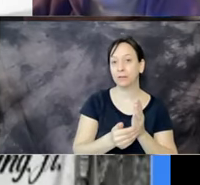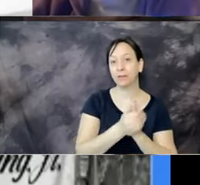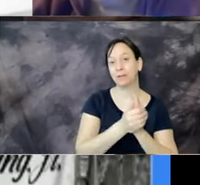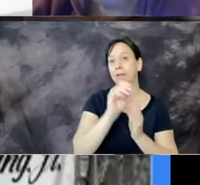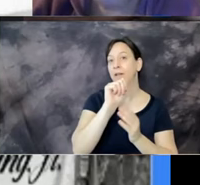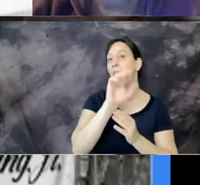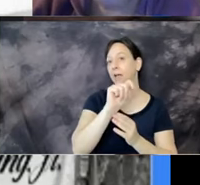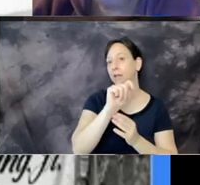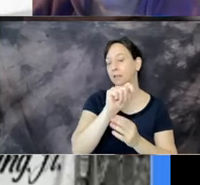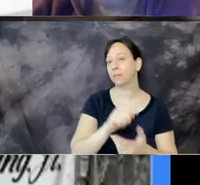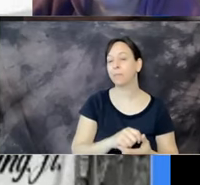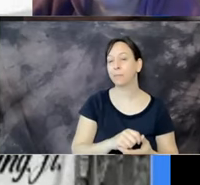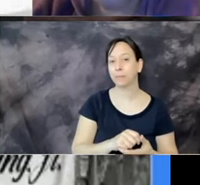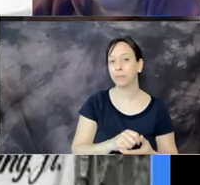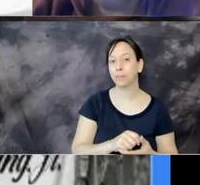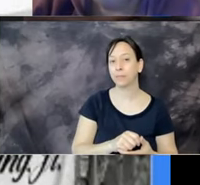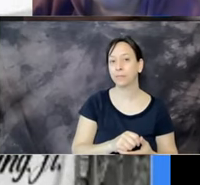These